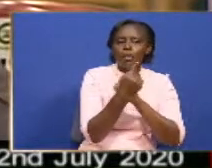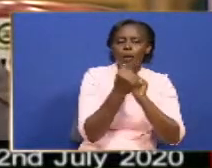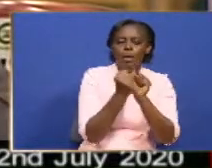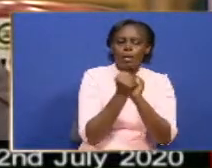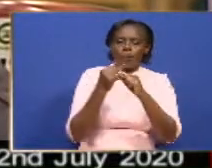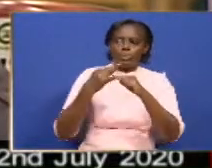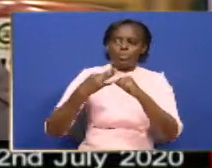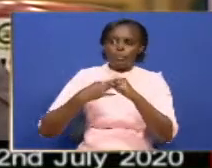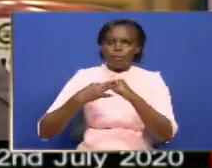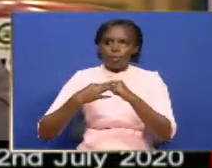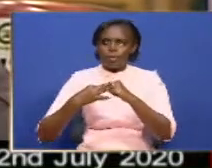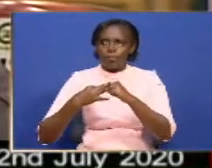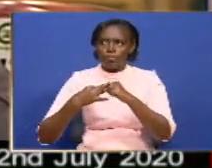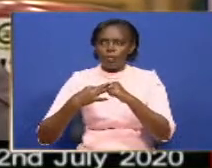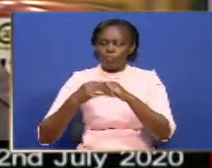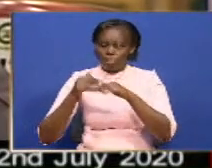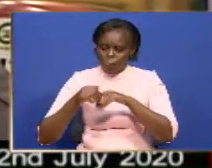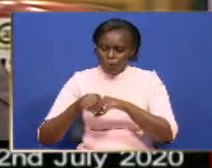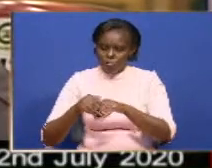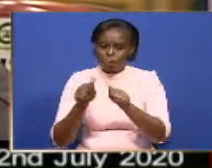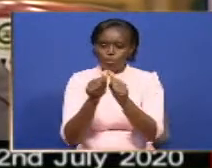118, was followed.